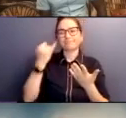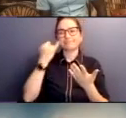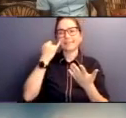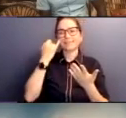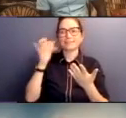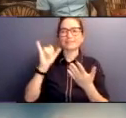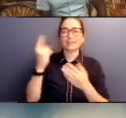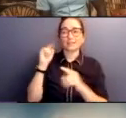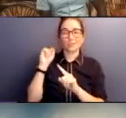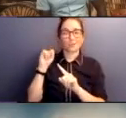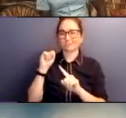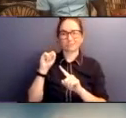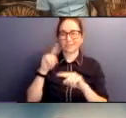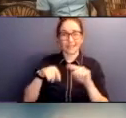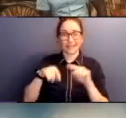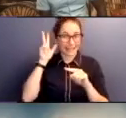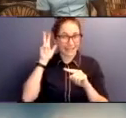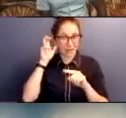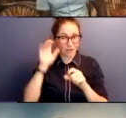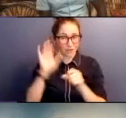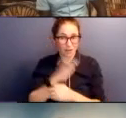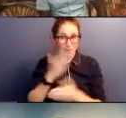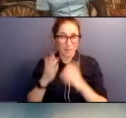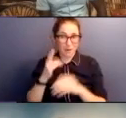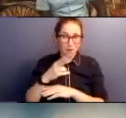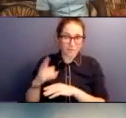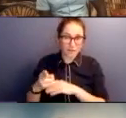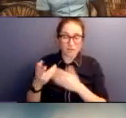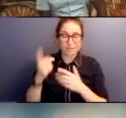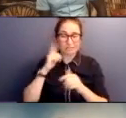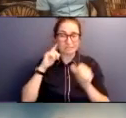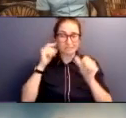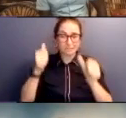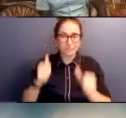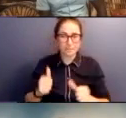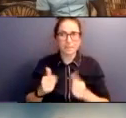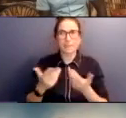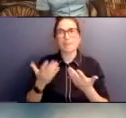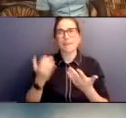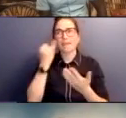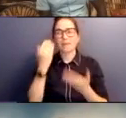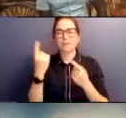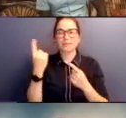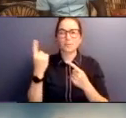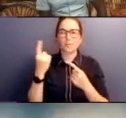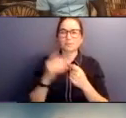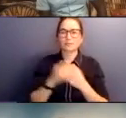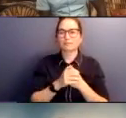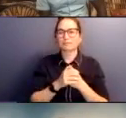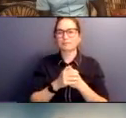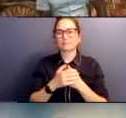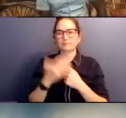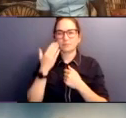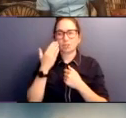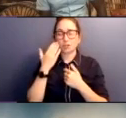someone who's not able to hear fully, if someone is maybe losing